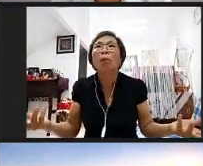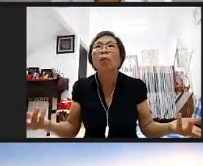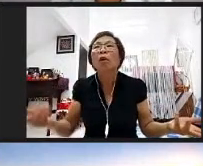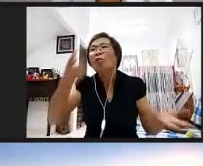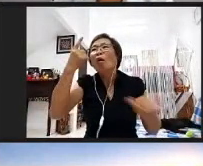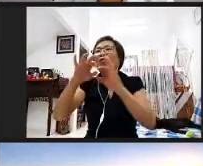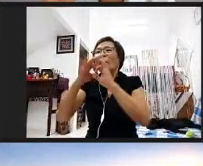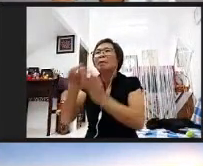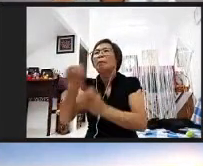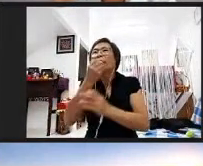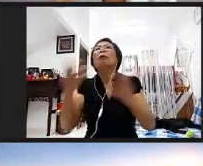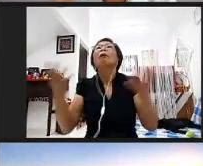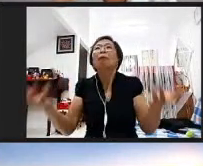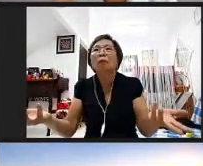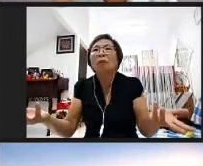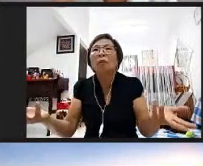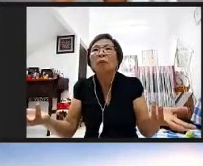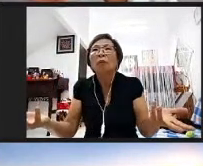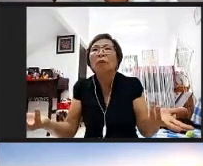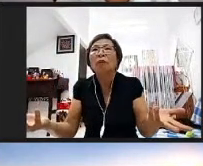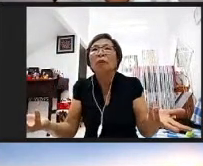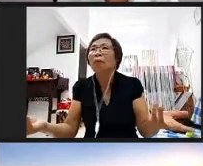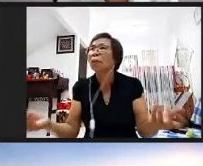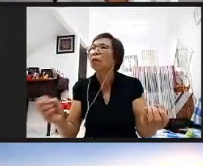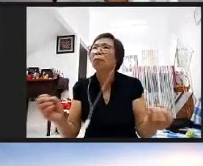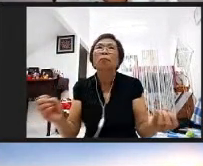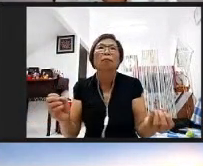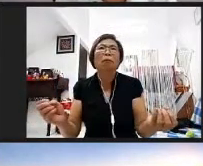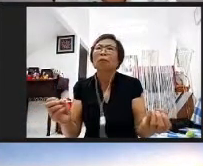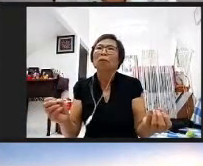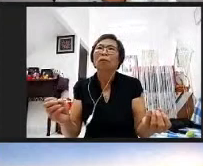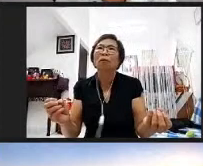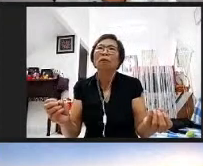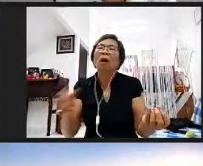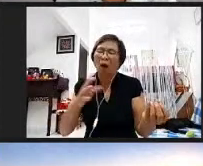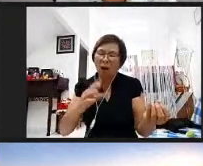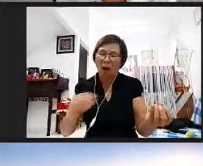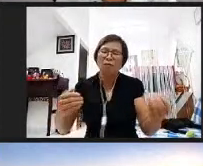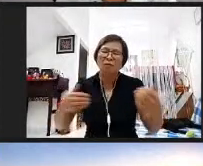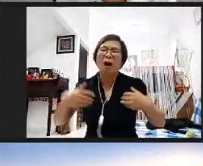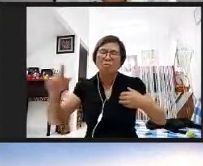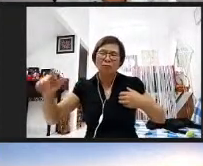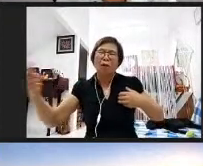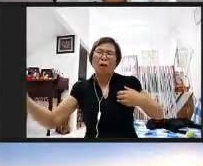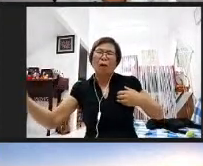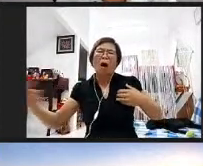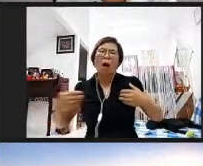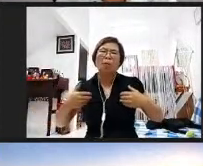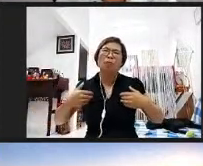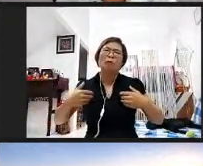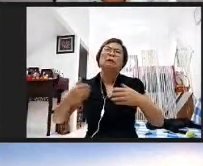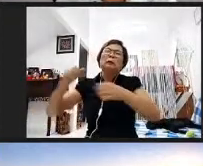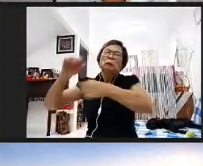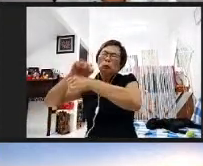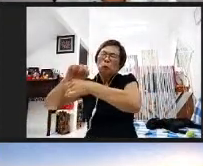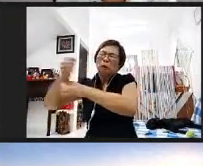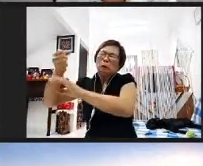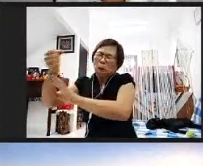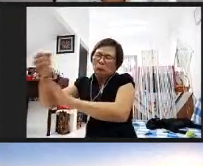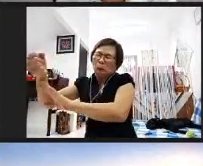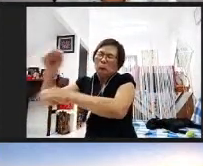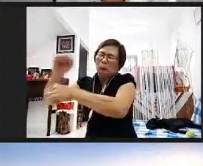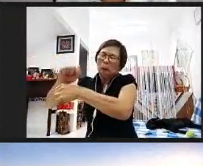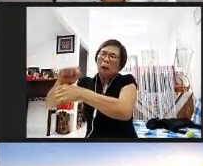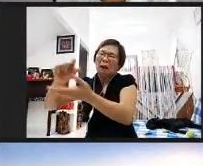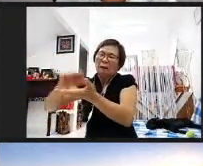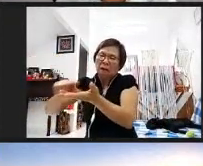family. Okay. And there were also others who may hold on to their jobs, but salaries were